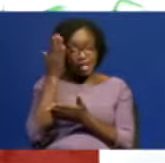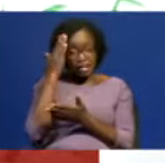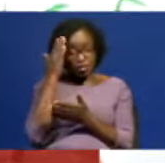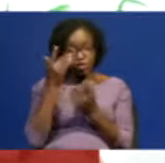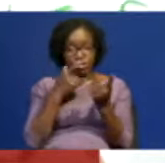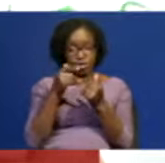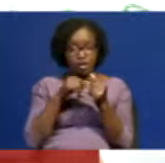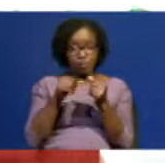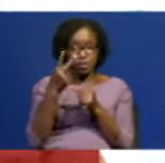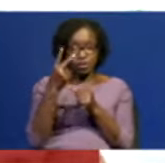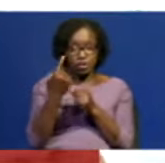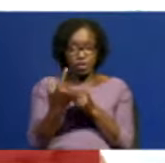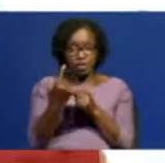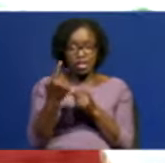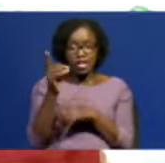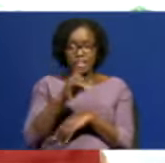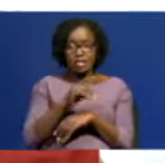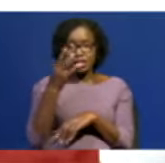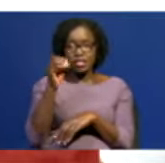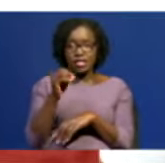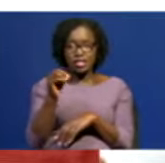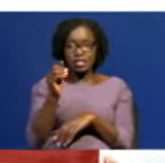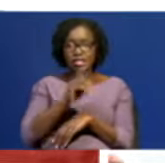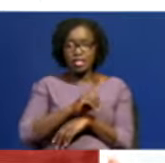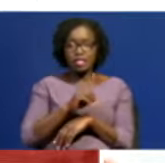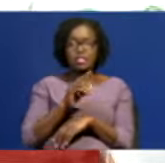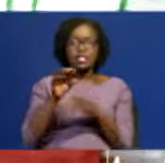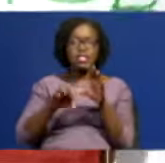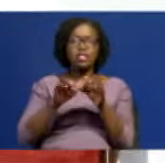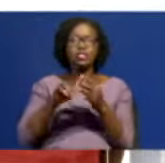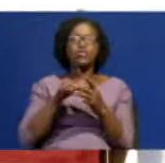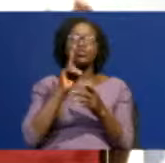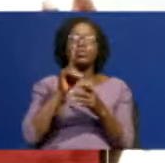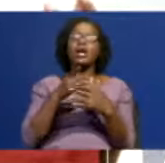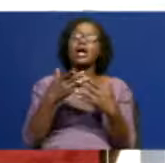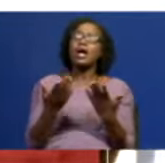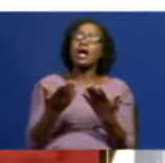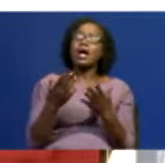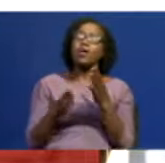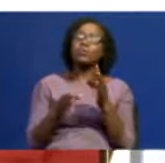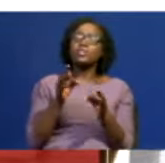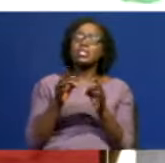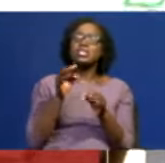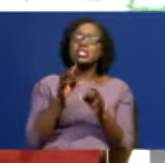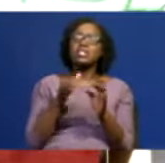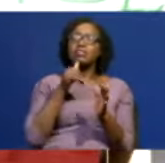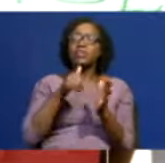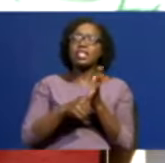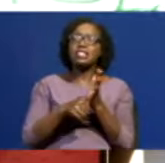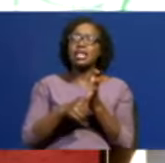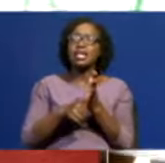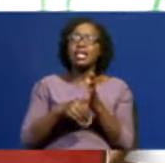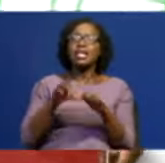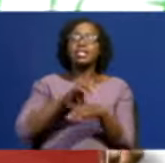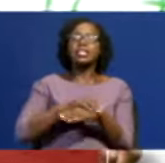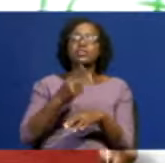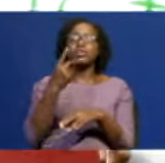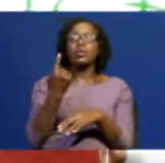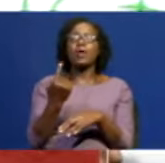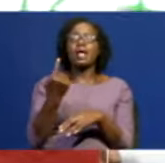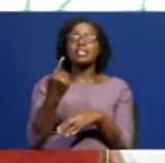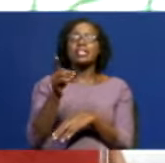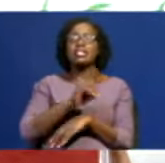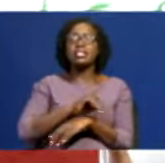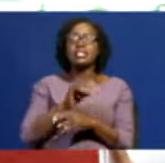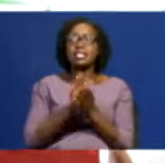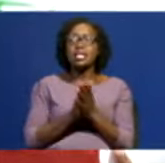talking about 21 days, 30 days. The selection is tomorrow. How will these guys get justice if we get the letter in 21 days? And for